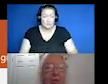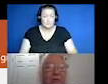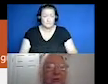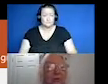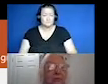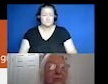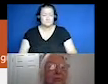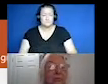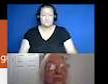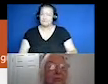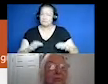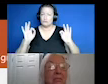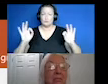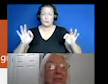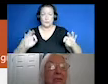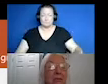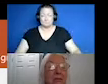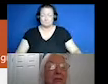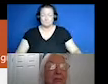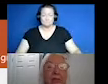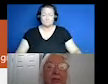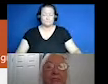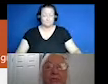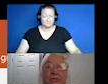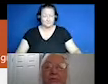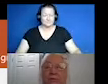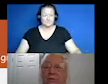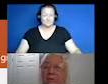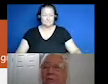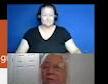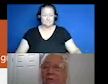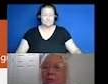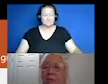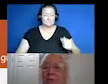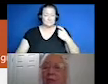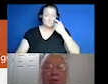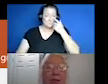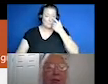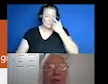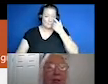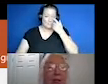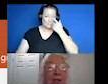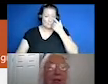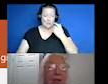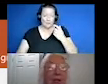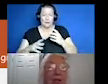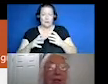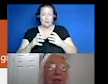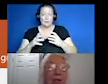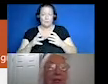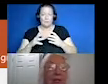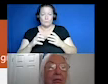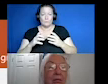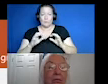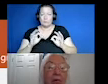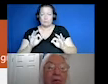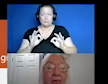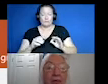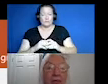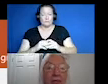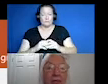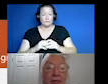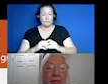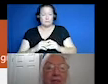Oh, Yep, it wonderful. looks great. All You just right. start sharing your slides, and it'll be, or if you just start the presentation, that would be perfect. All